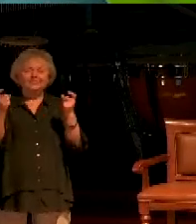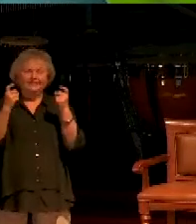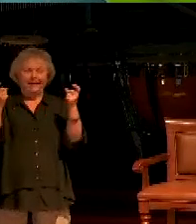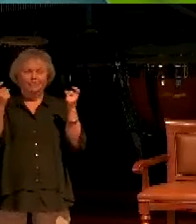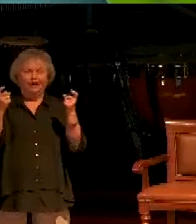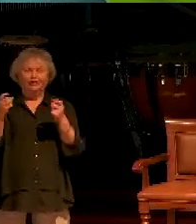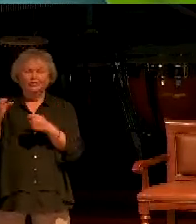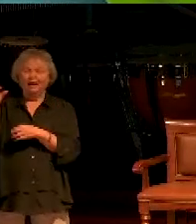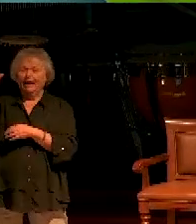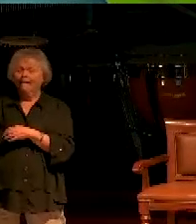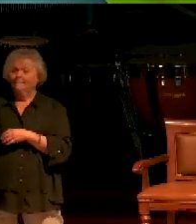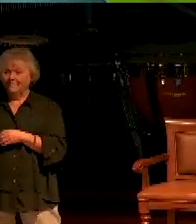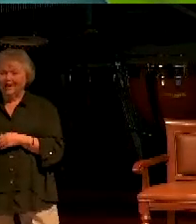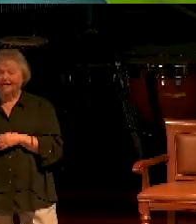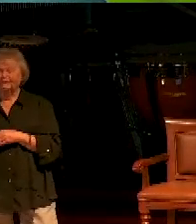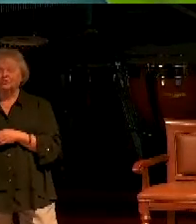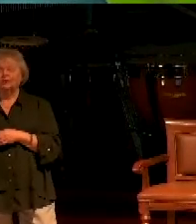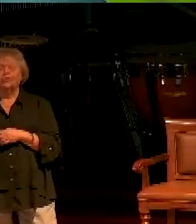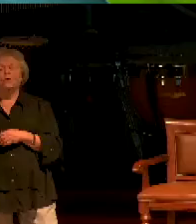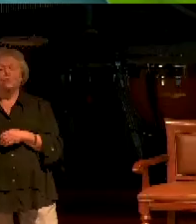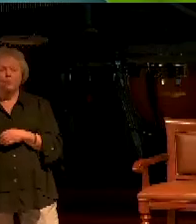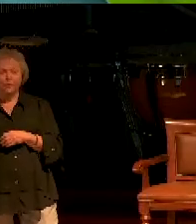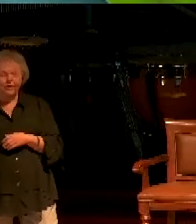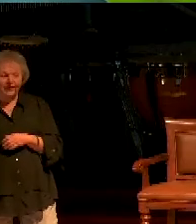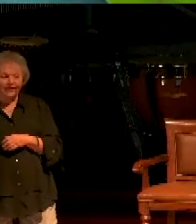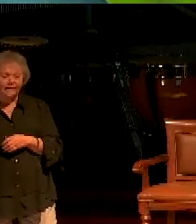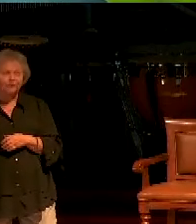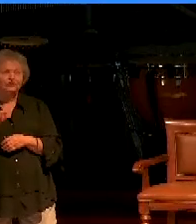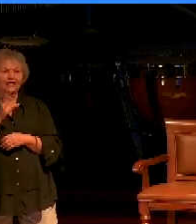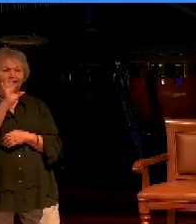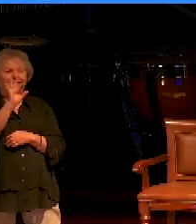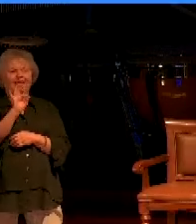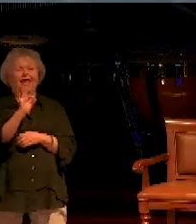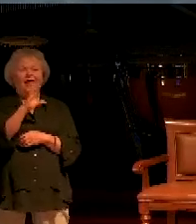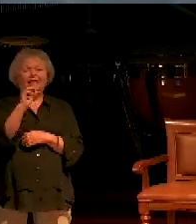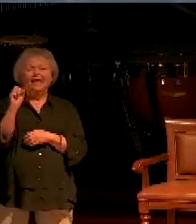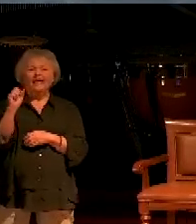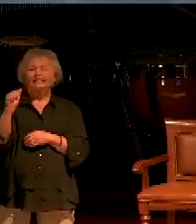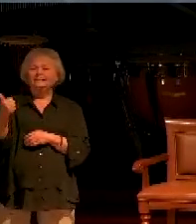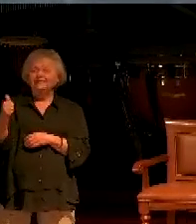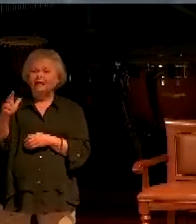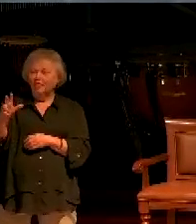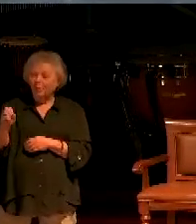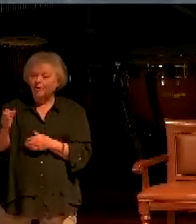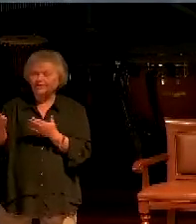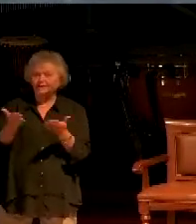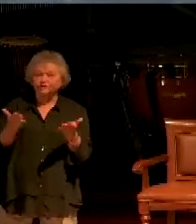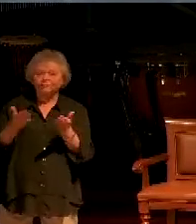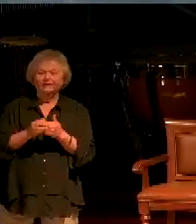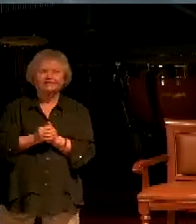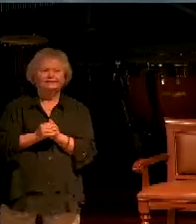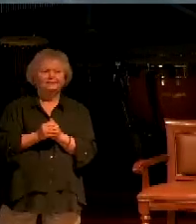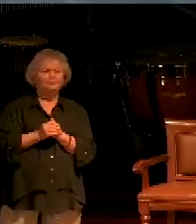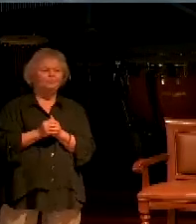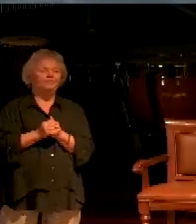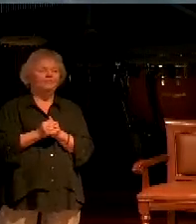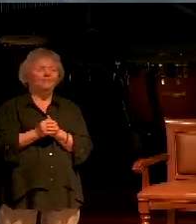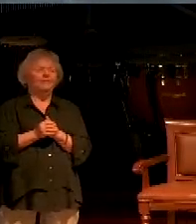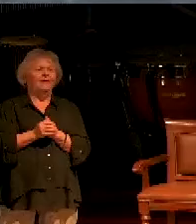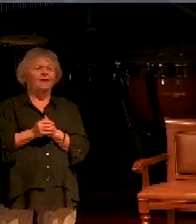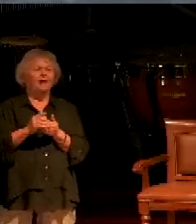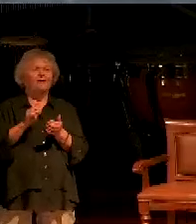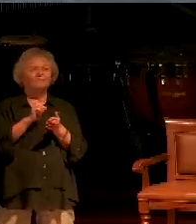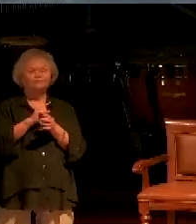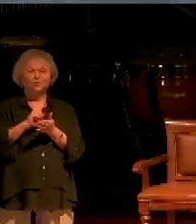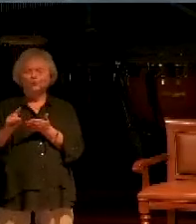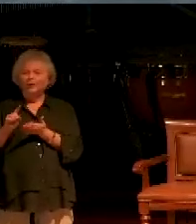Cory presents the Easter message at 9 and 10:30 services. Yes. Our weekly newsletter, website, and bulletin have